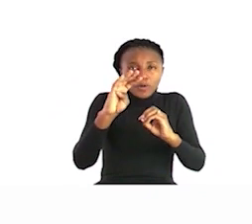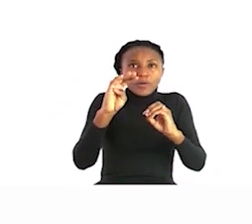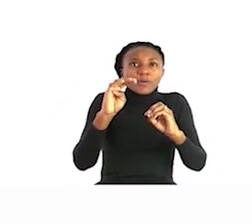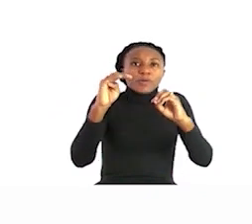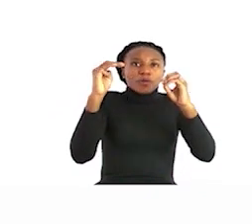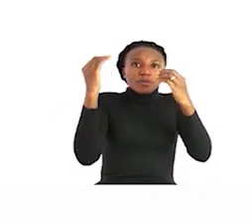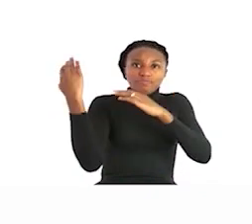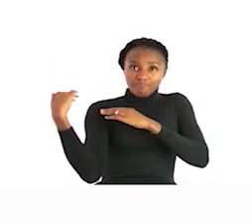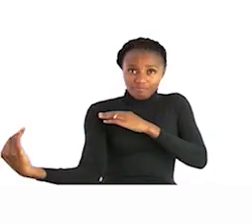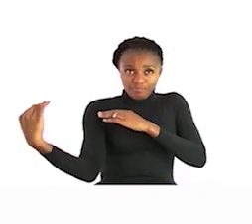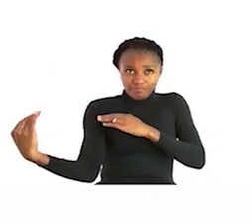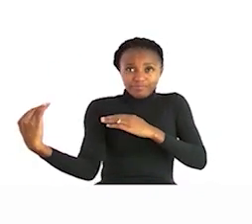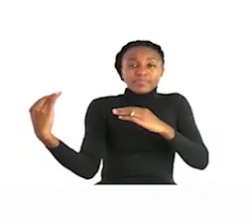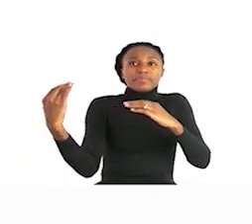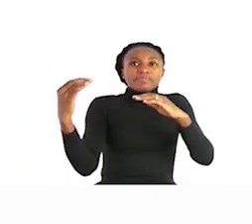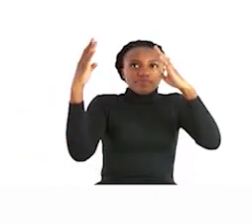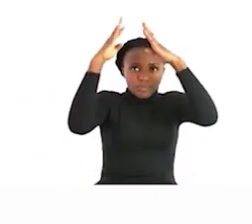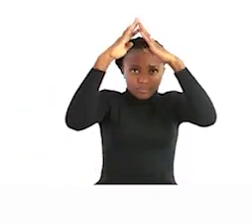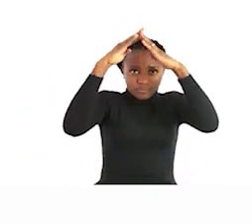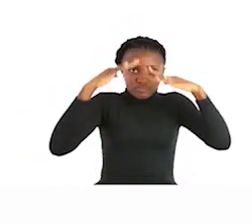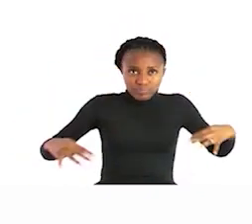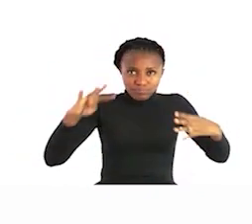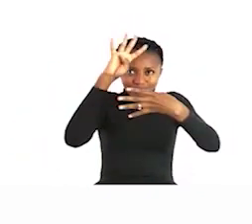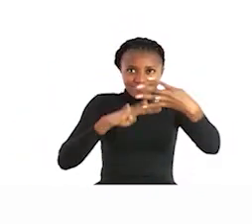net over your bed if your